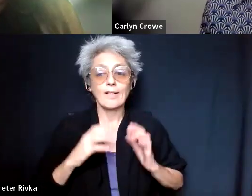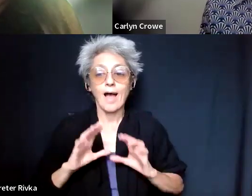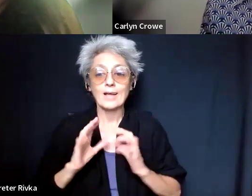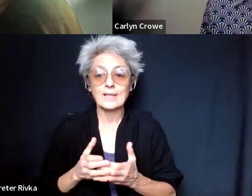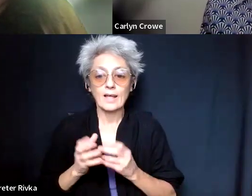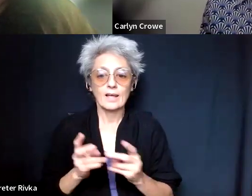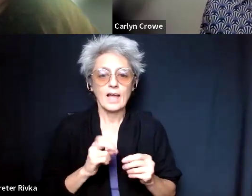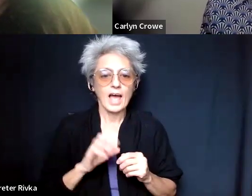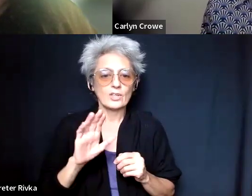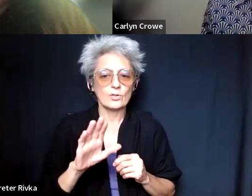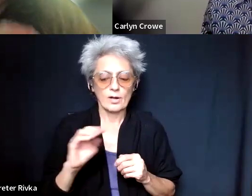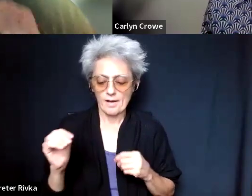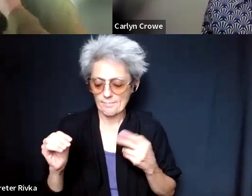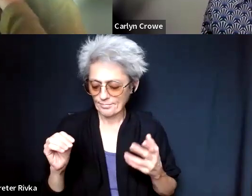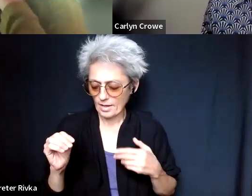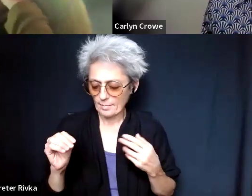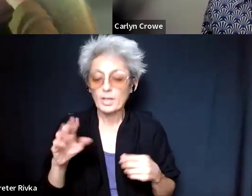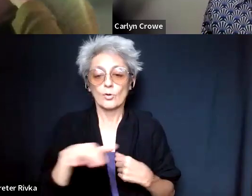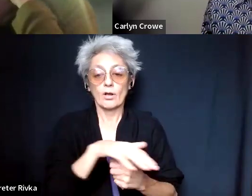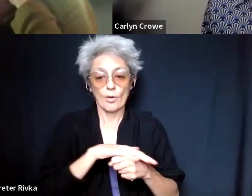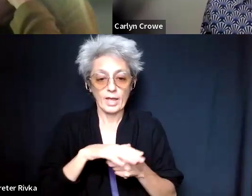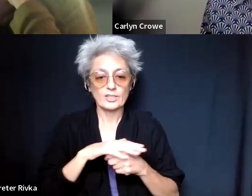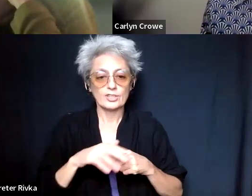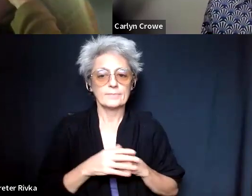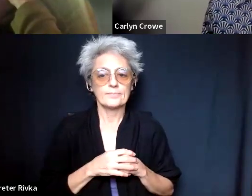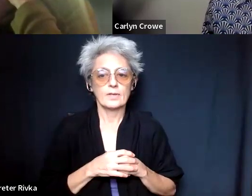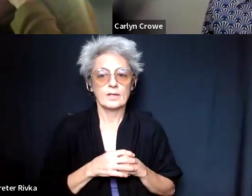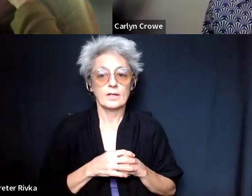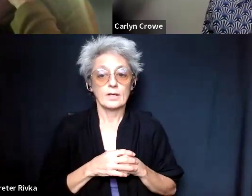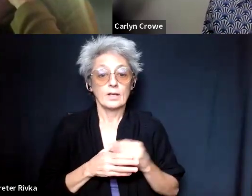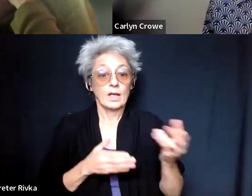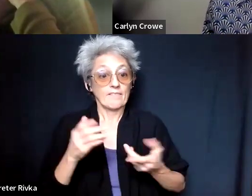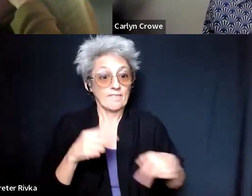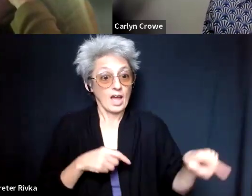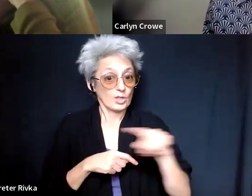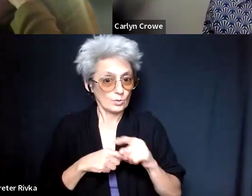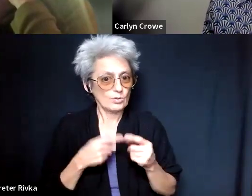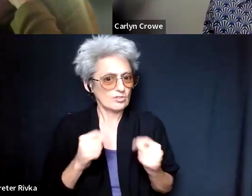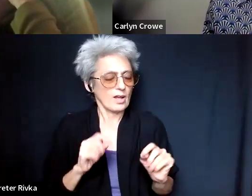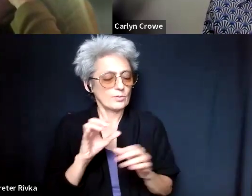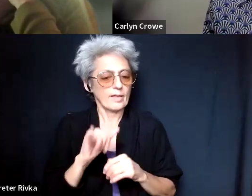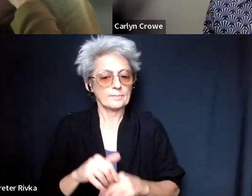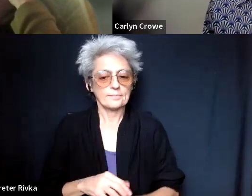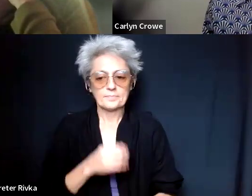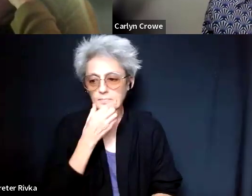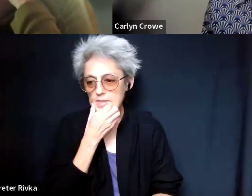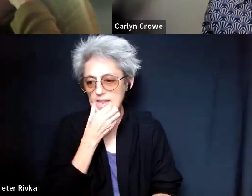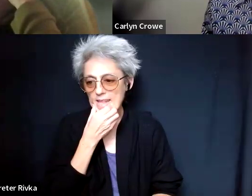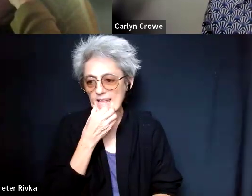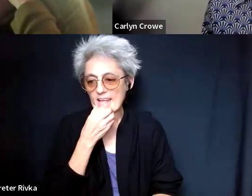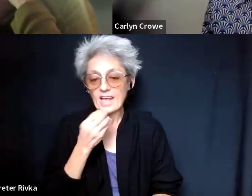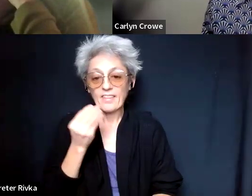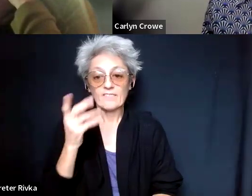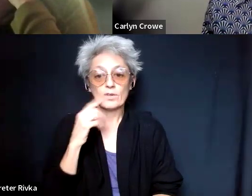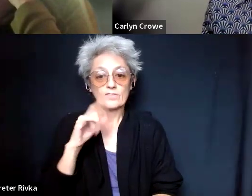your location, and invite you to do that too. The information for this campaign is on